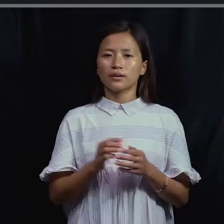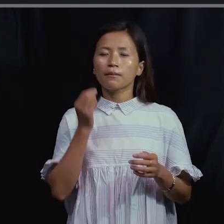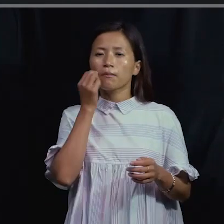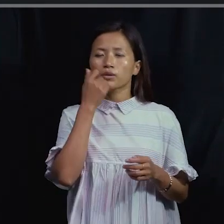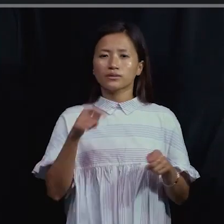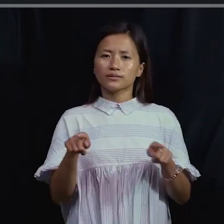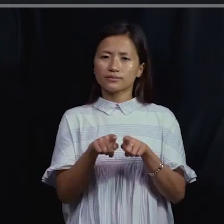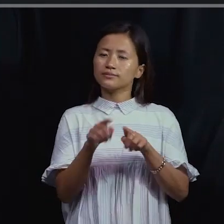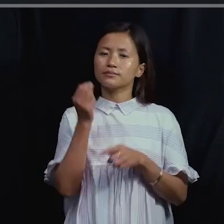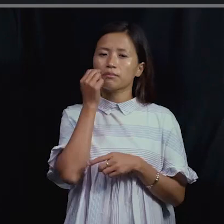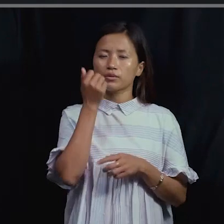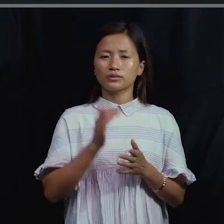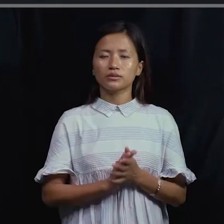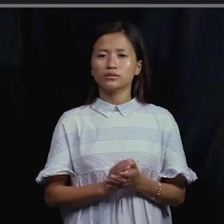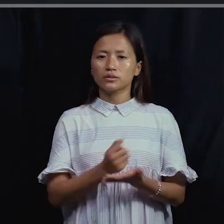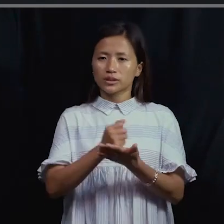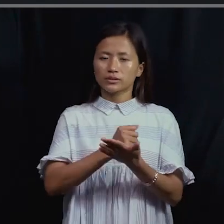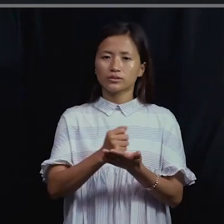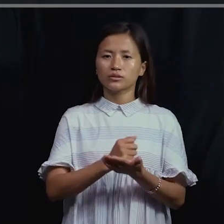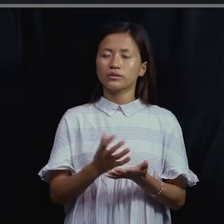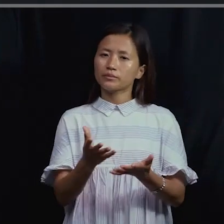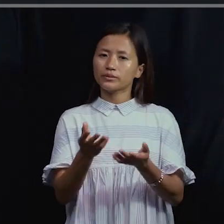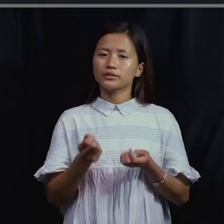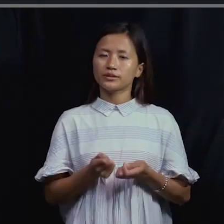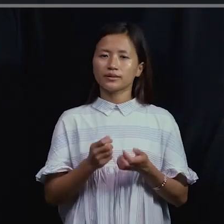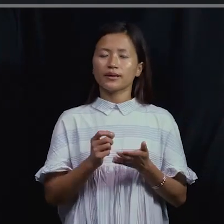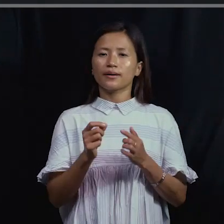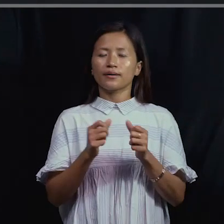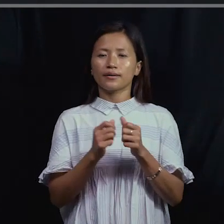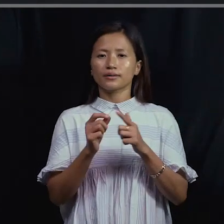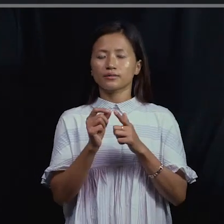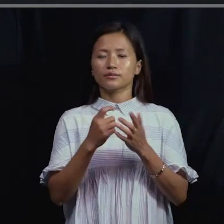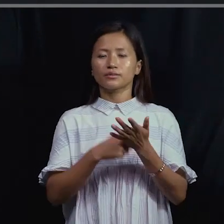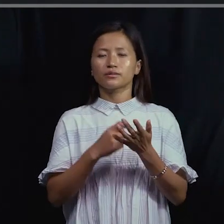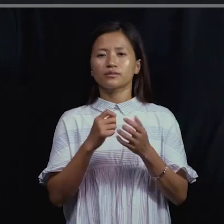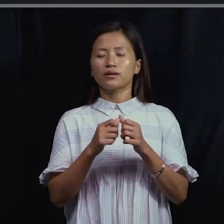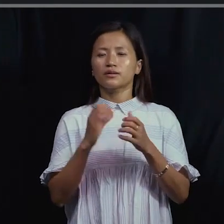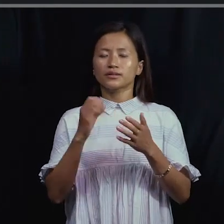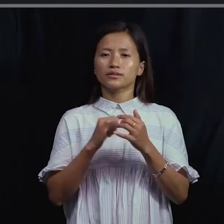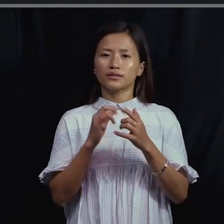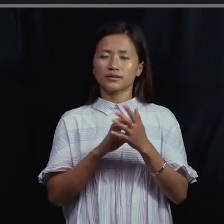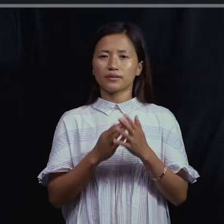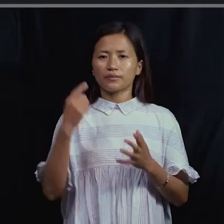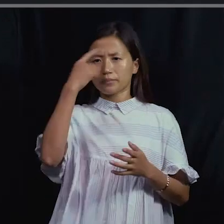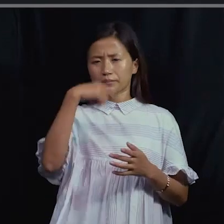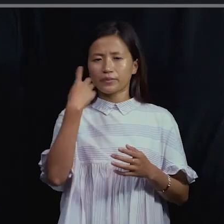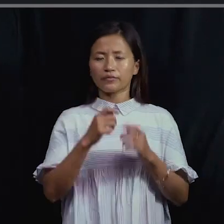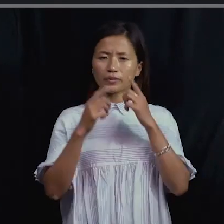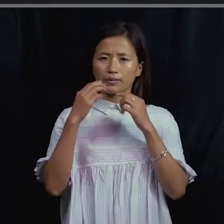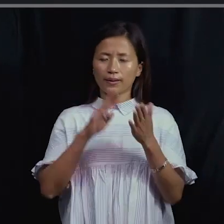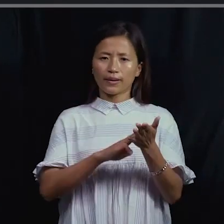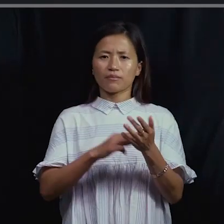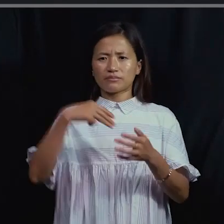also, they'll try to appreciate their girlfriend's appearance or the makeup or